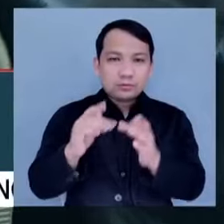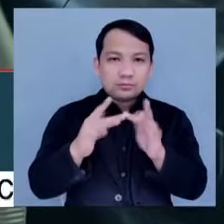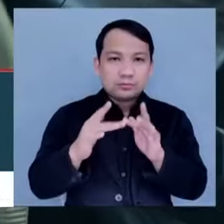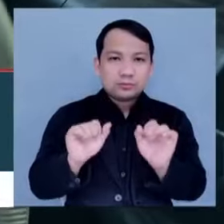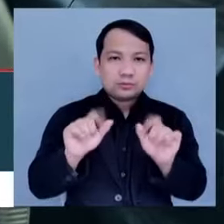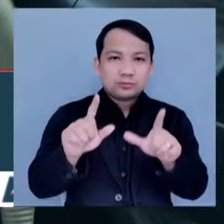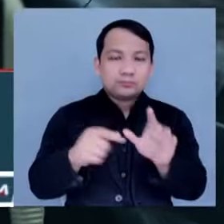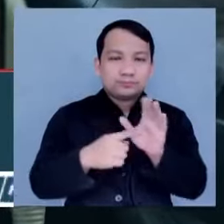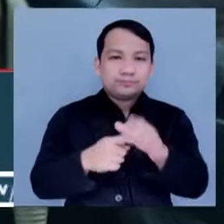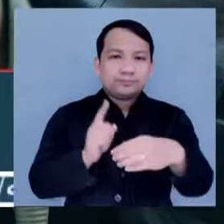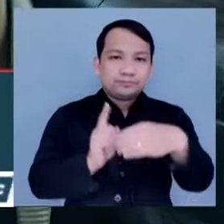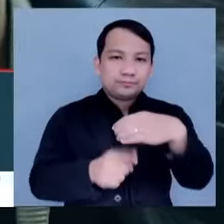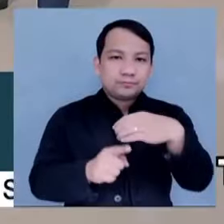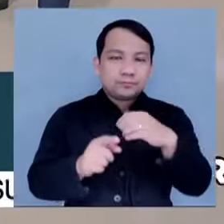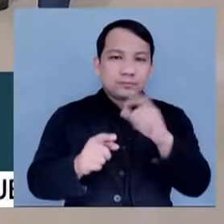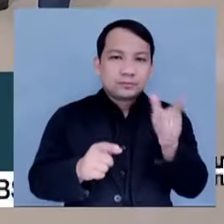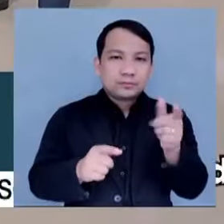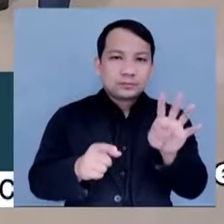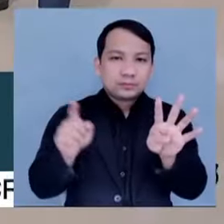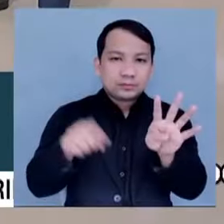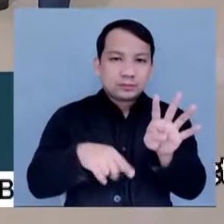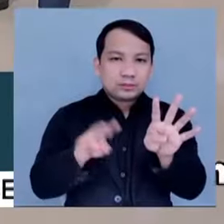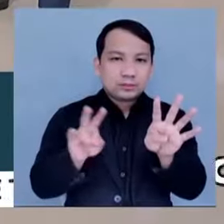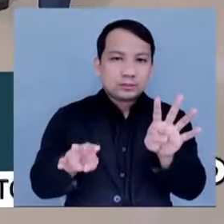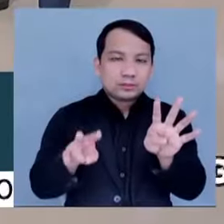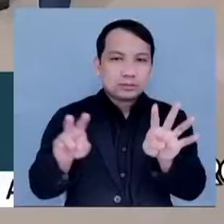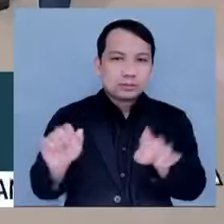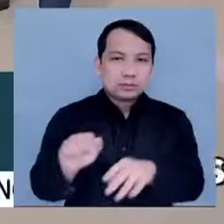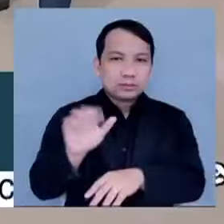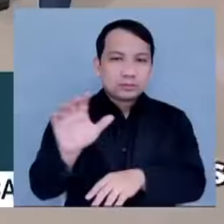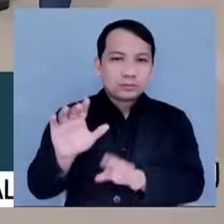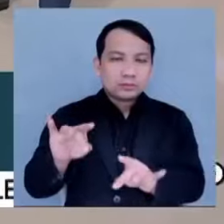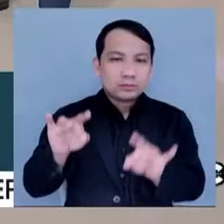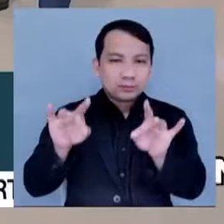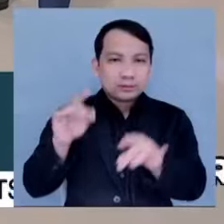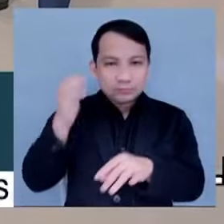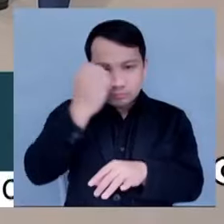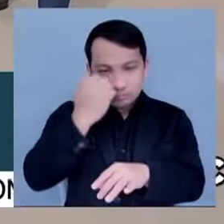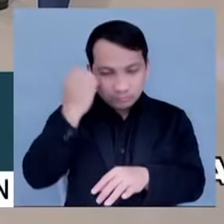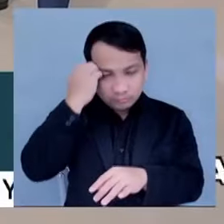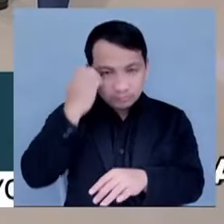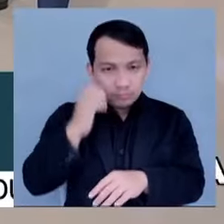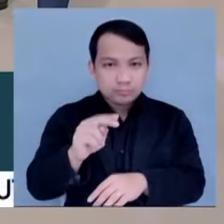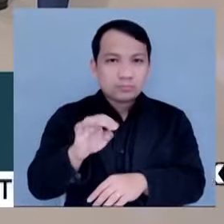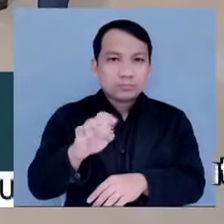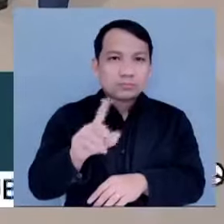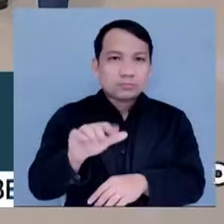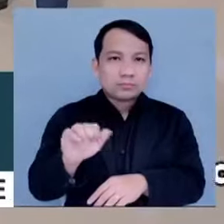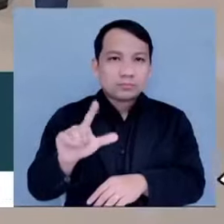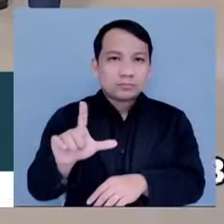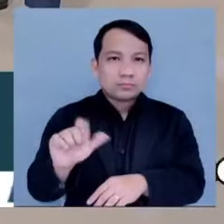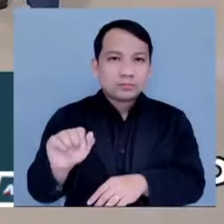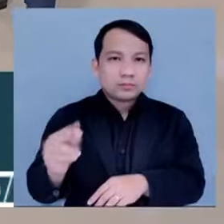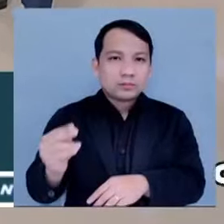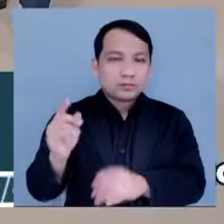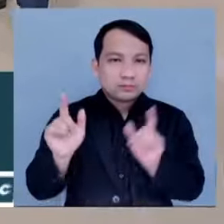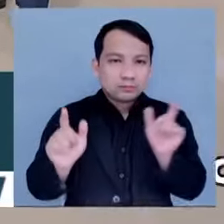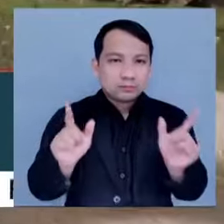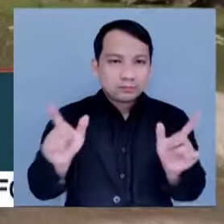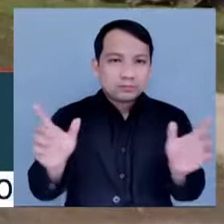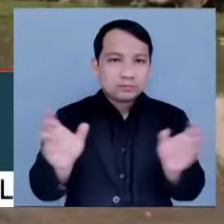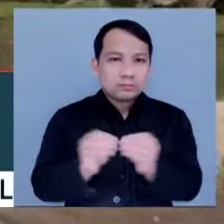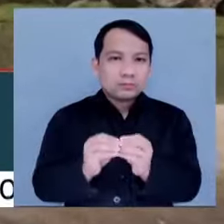streaming ABS-CBN content 24/7 in Asia, Australia, Europe, and New Zealand since 2020, accounts